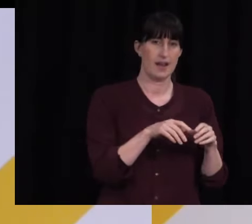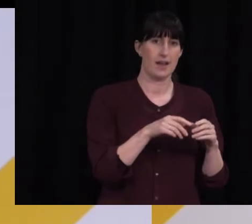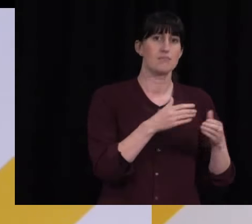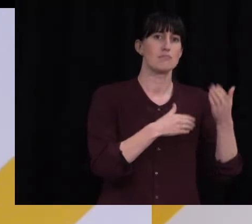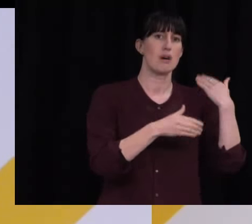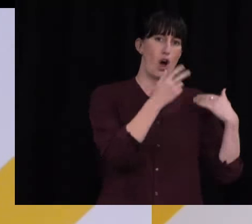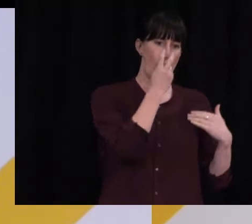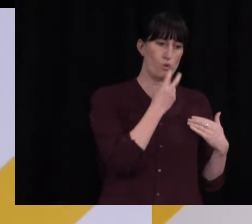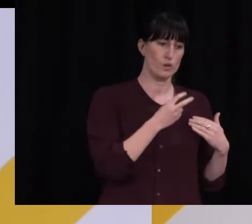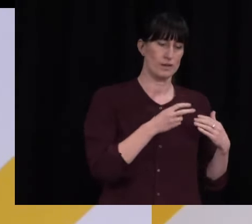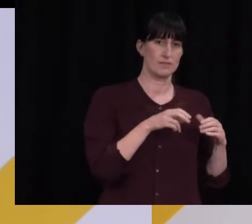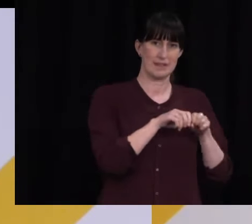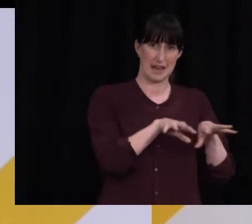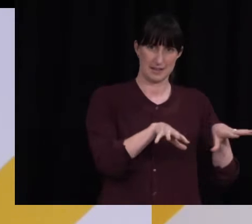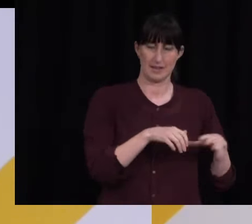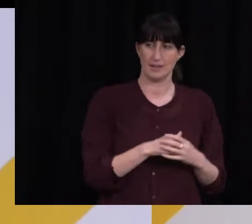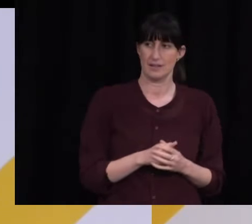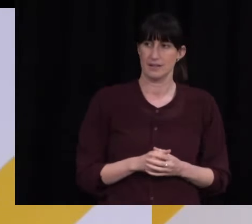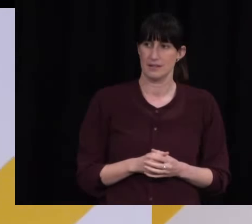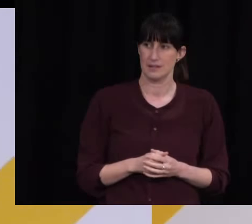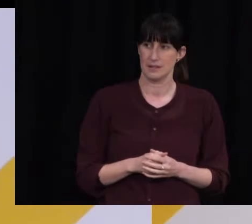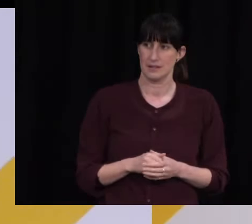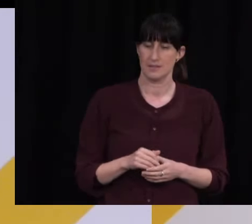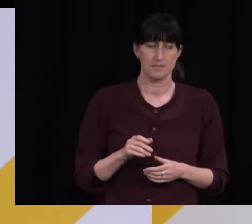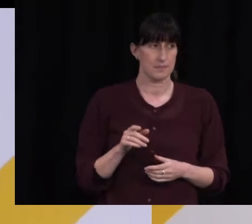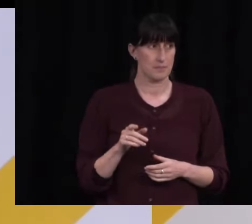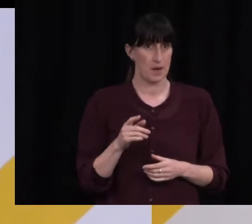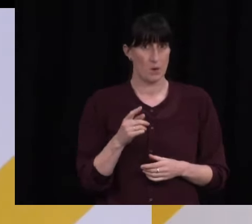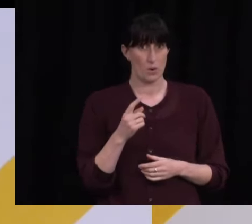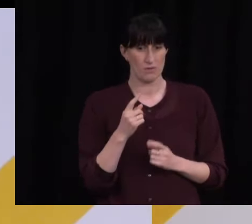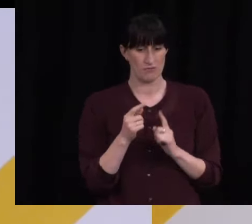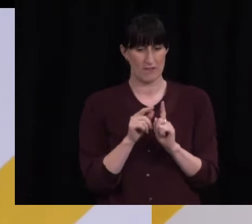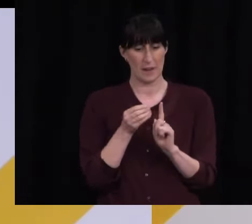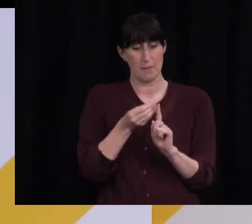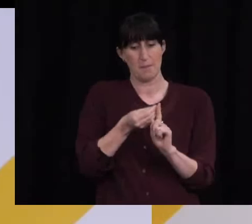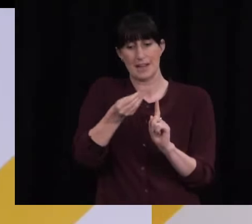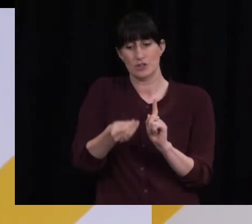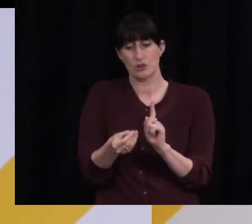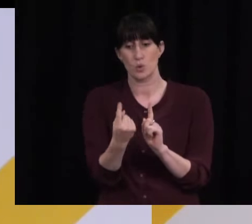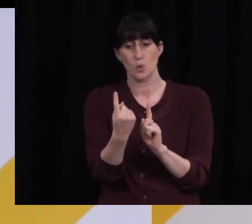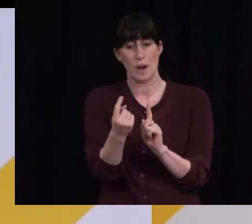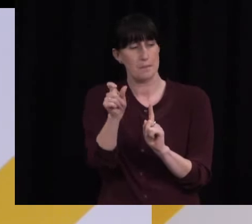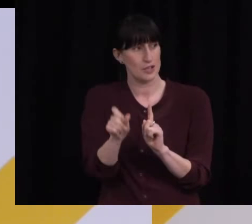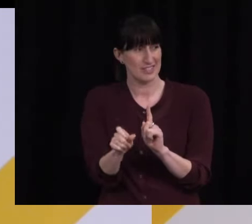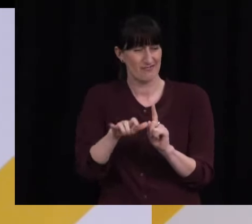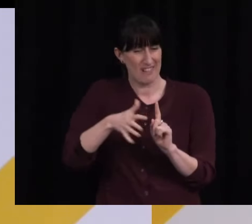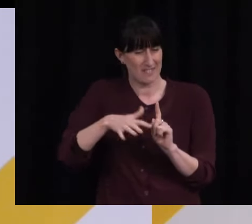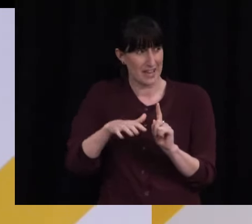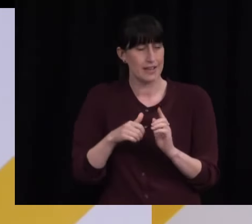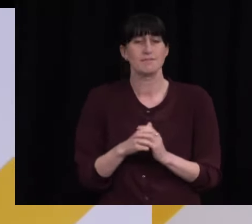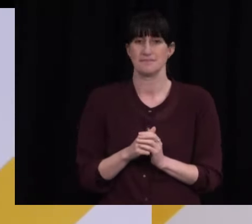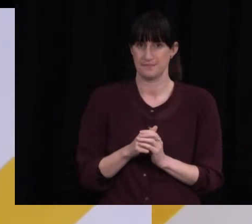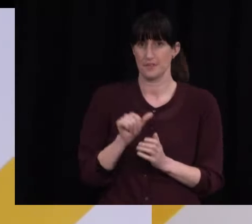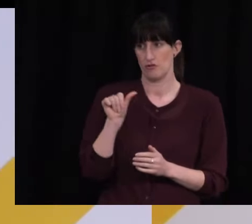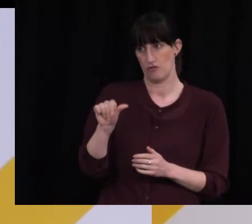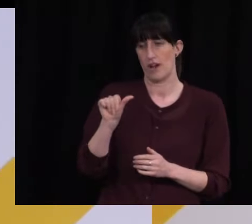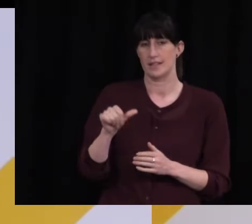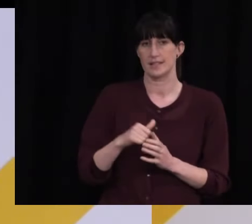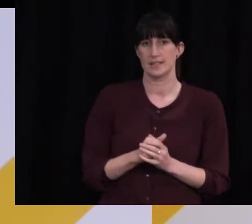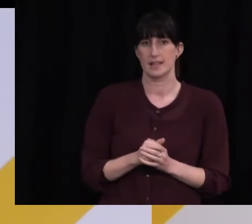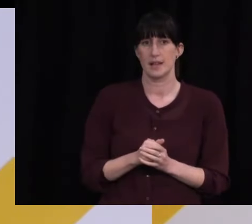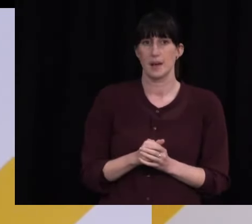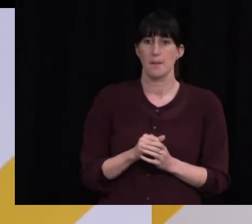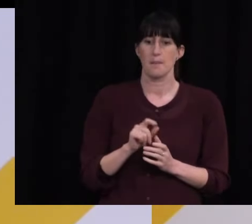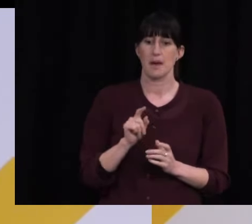at the start. Roughly one at the moment. Yes, roughly one at the moment. But so saying, that includes many of those cases that are arising,